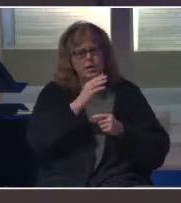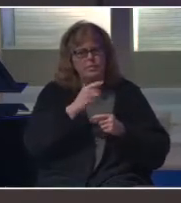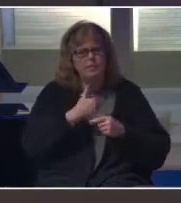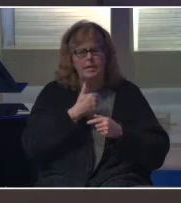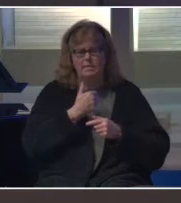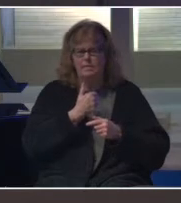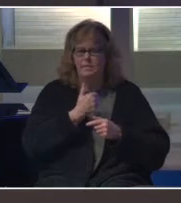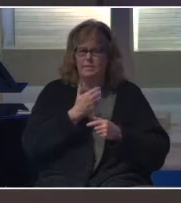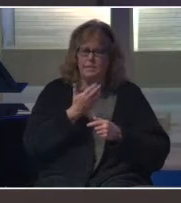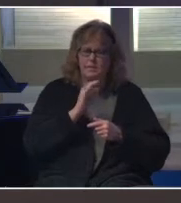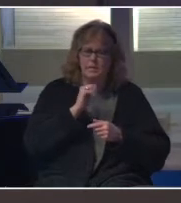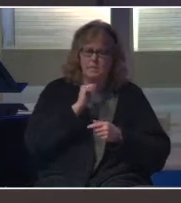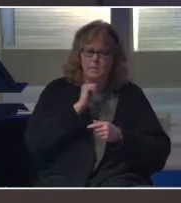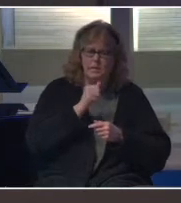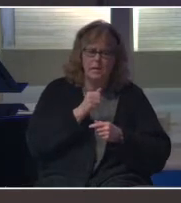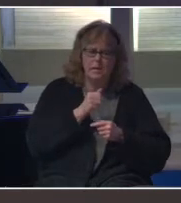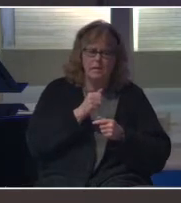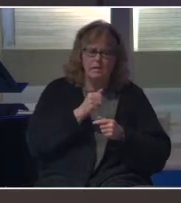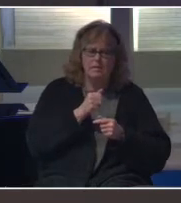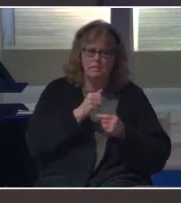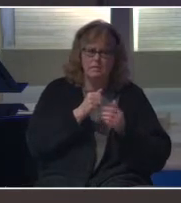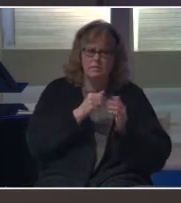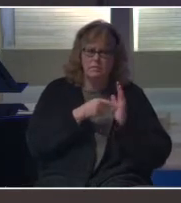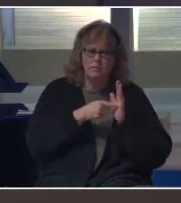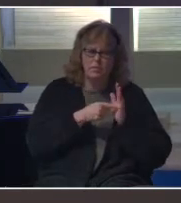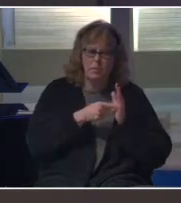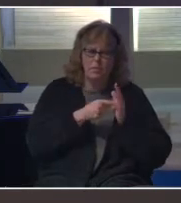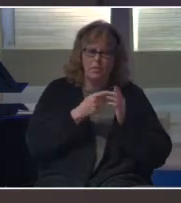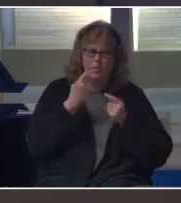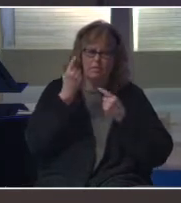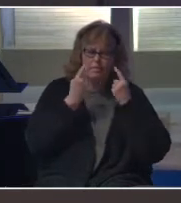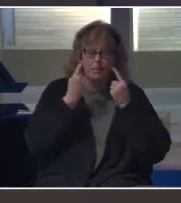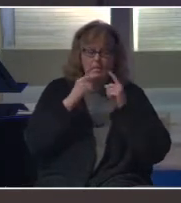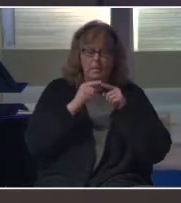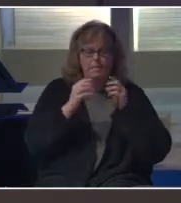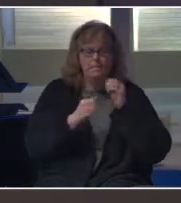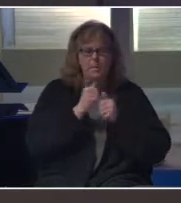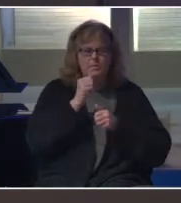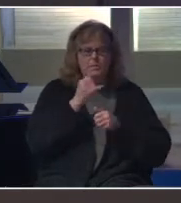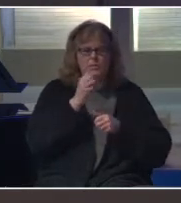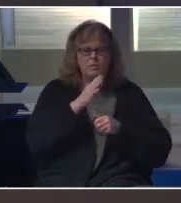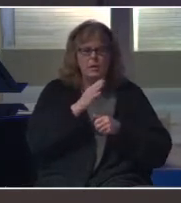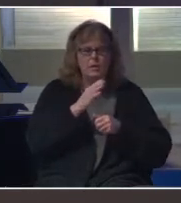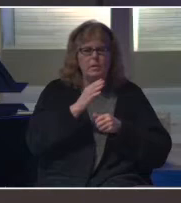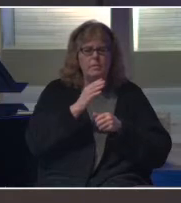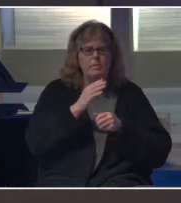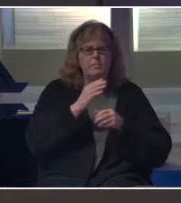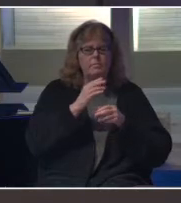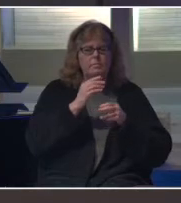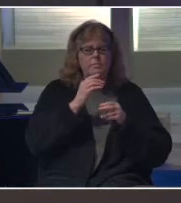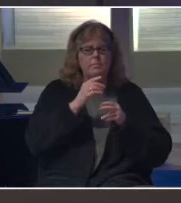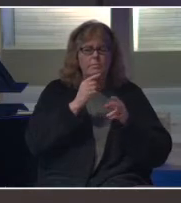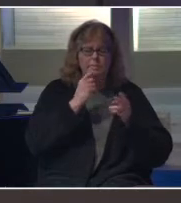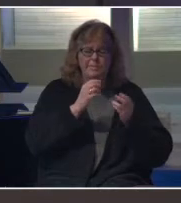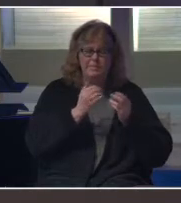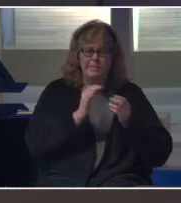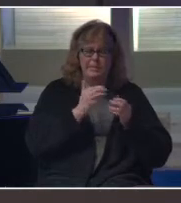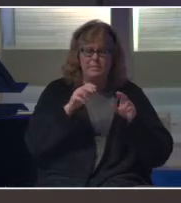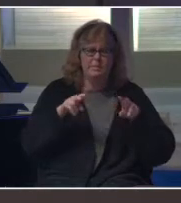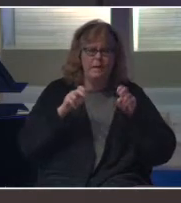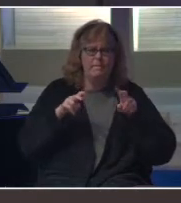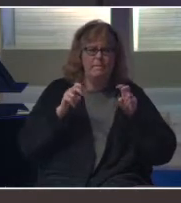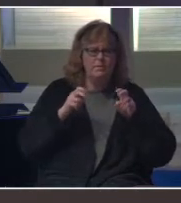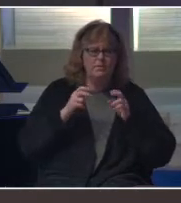to exist, doesn't seem to be evident there. But mostly, Jacob was known for his selfish motives. But in